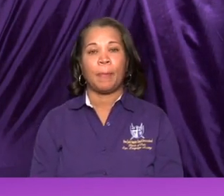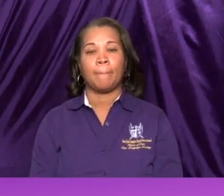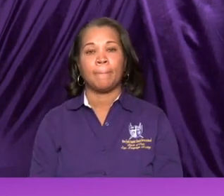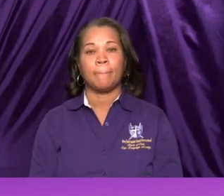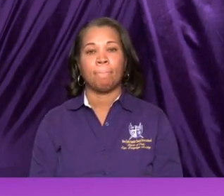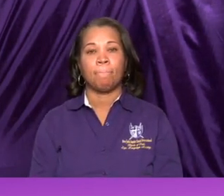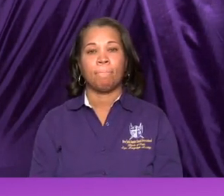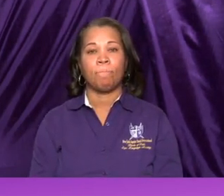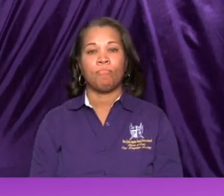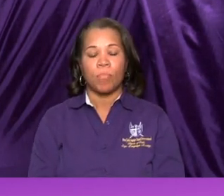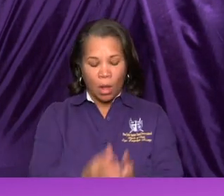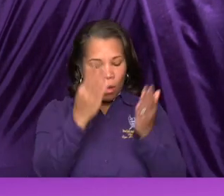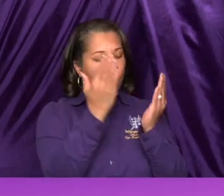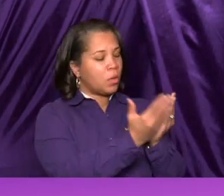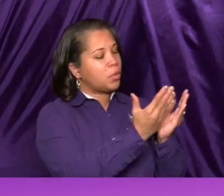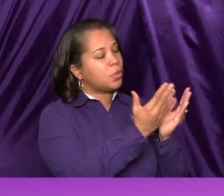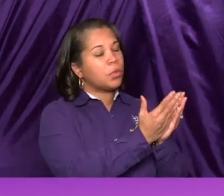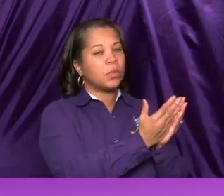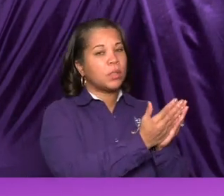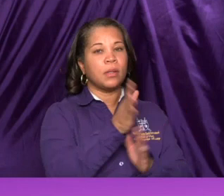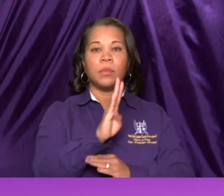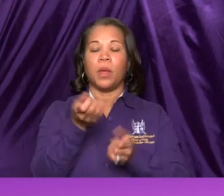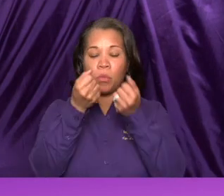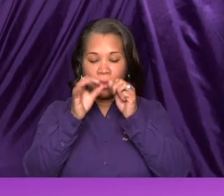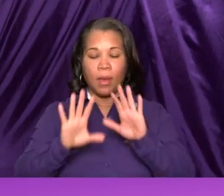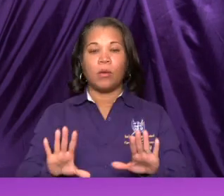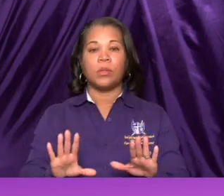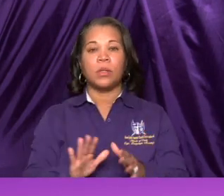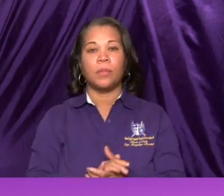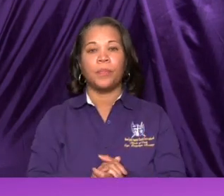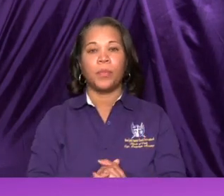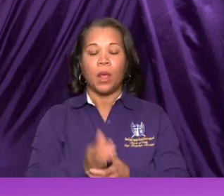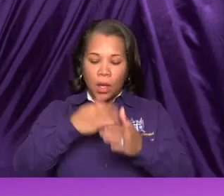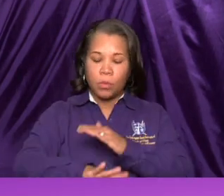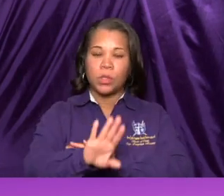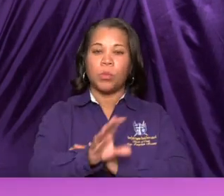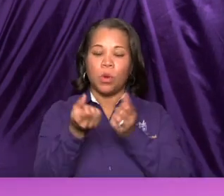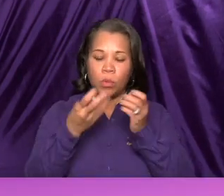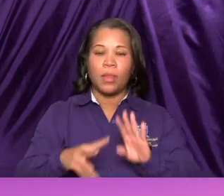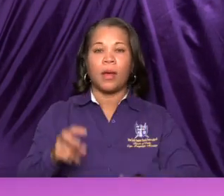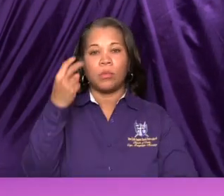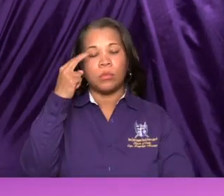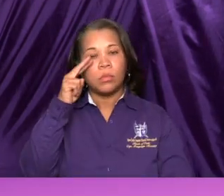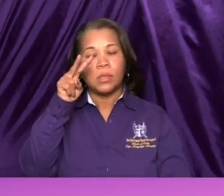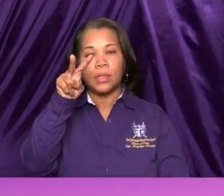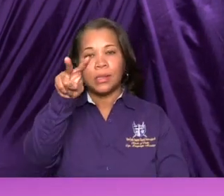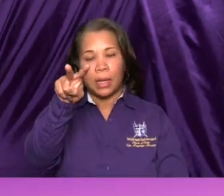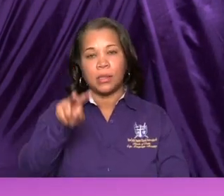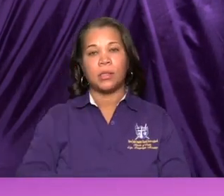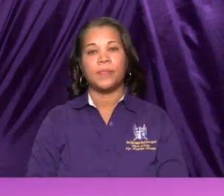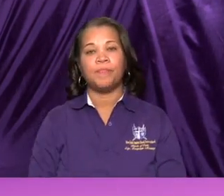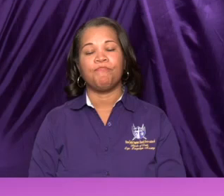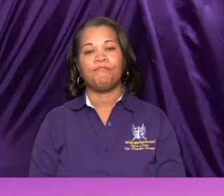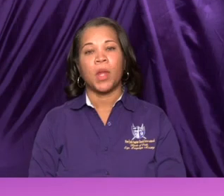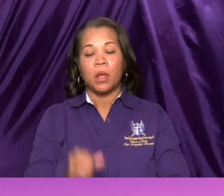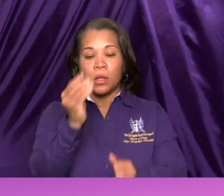So I want to look at the scripture as being without. He was born without sight. And some of us